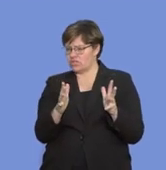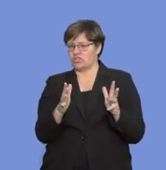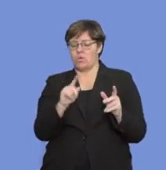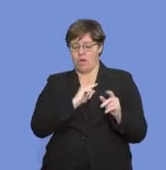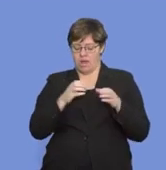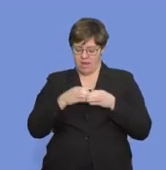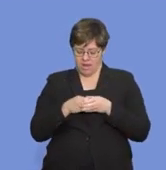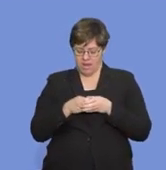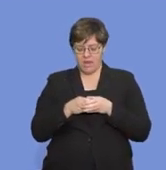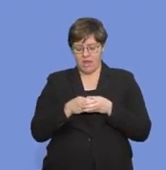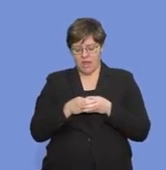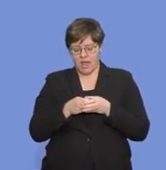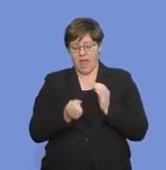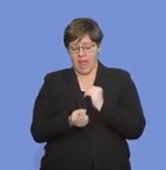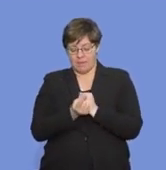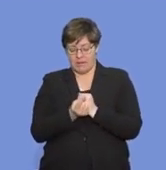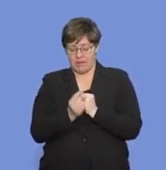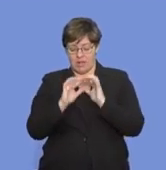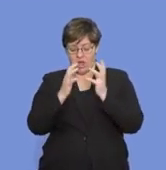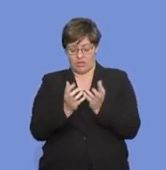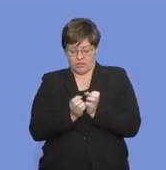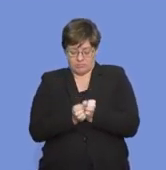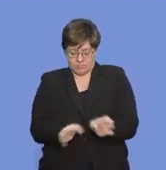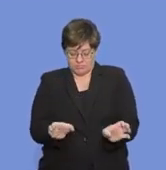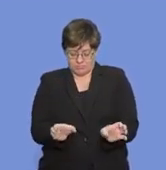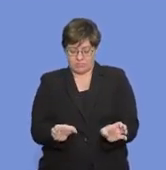to a speciation event,